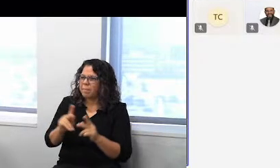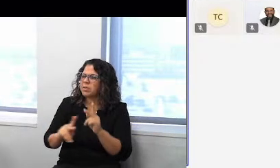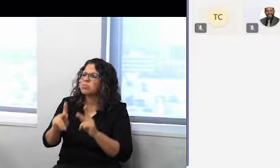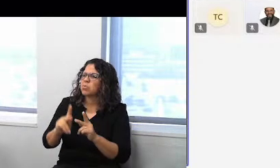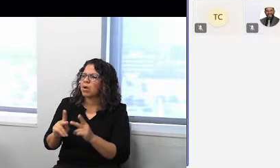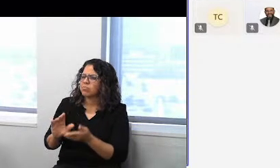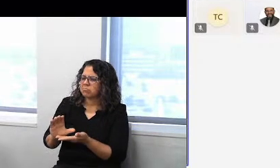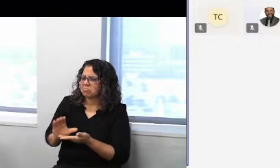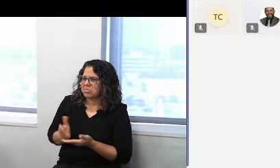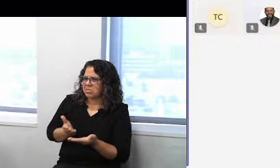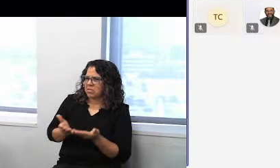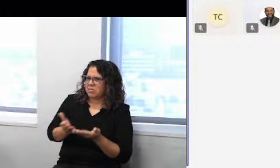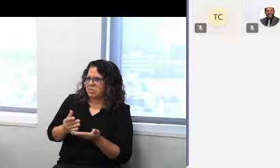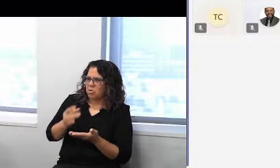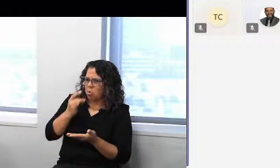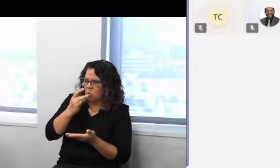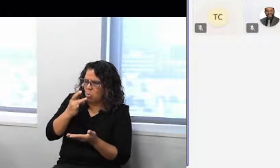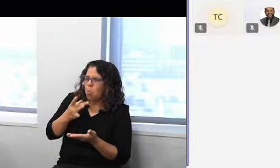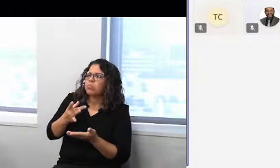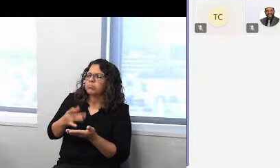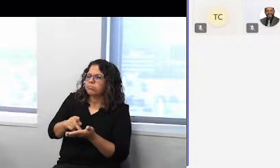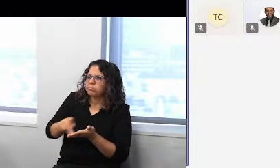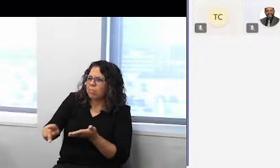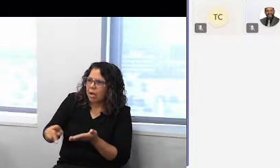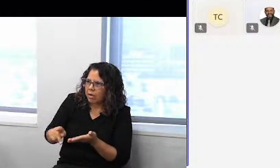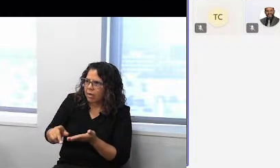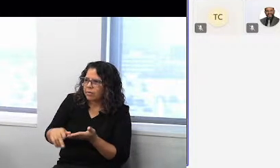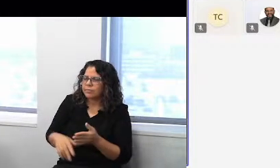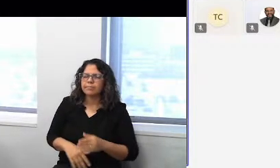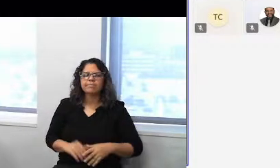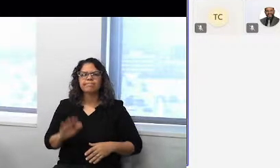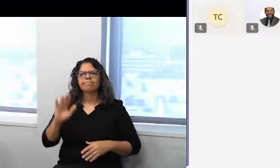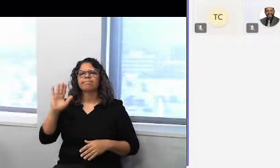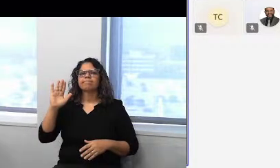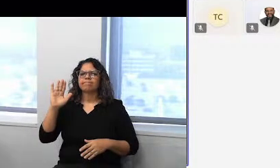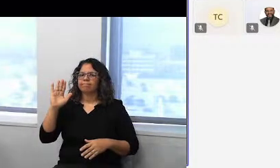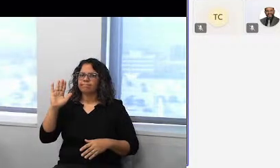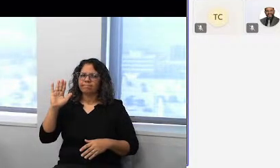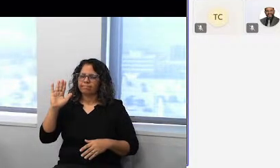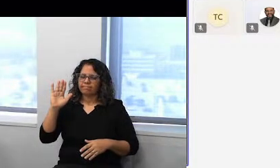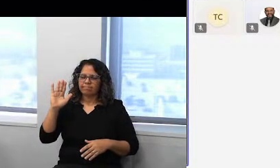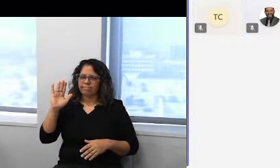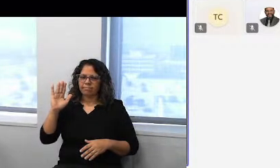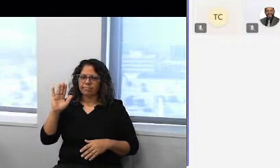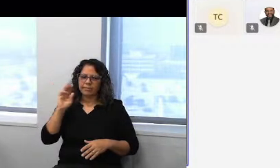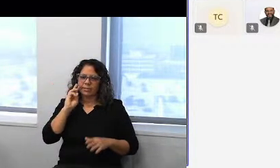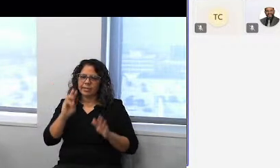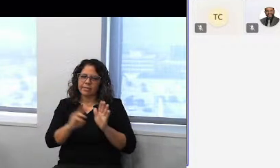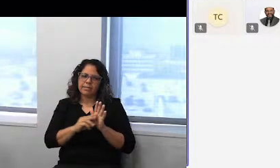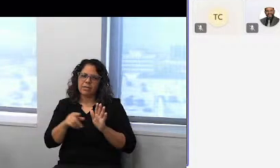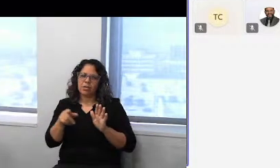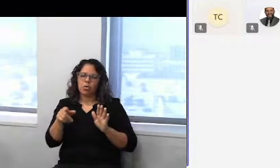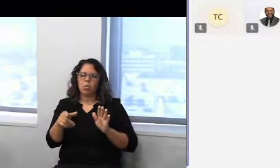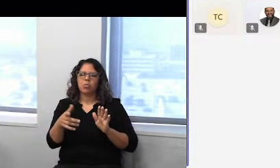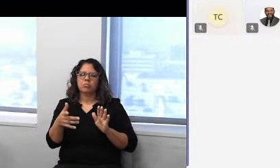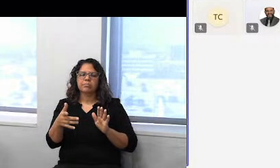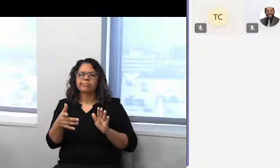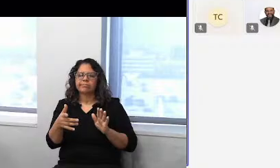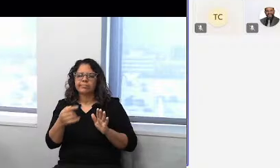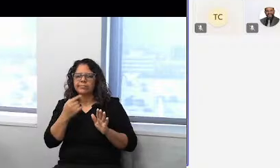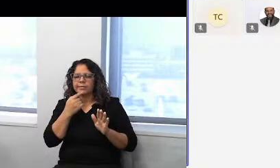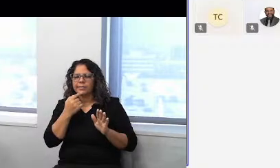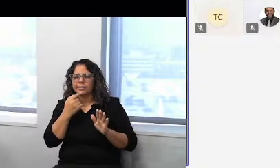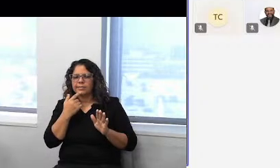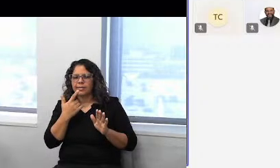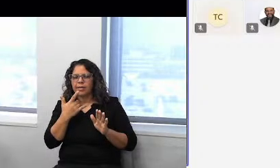developer faces. Yes, ma'am? Objection, the witness has established that he has not, the foundation has not been laid to ask the question